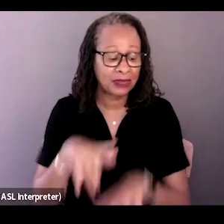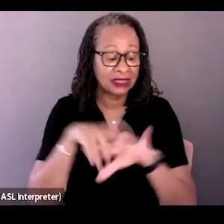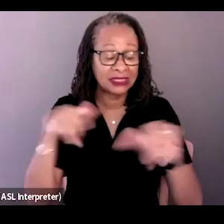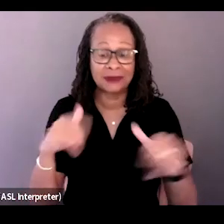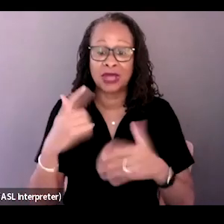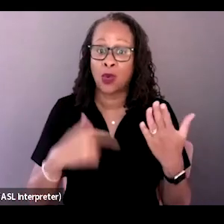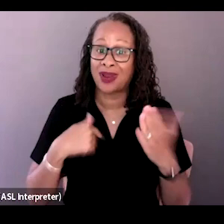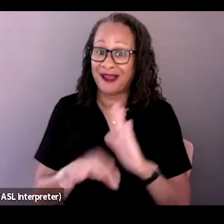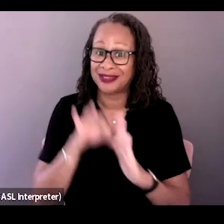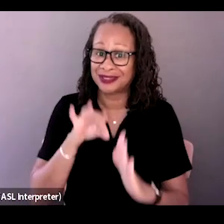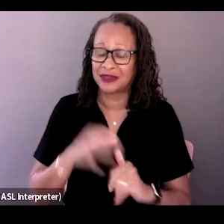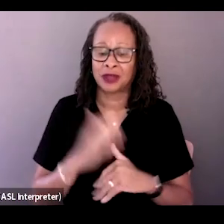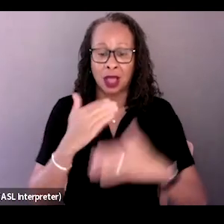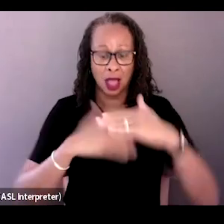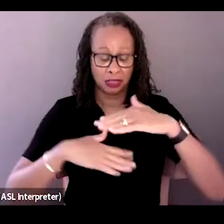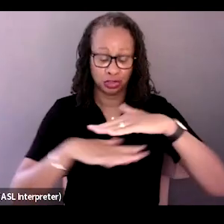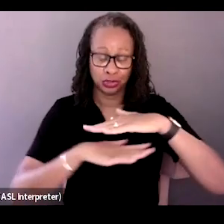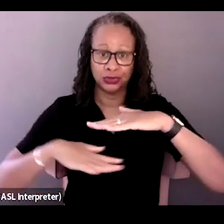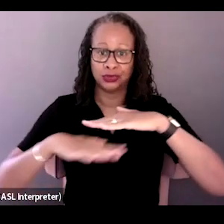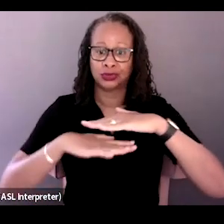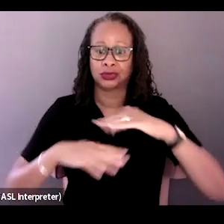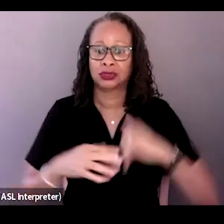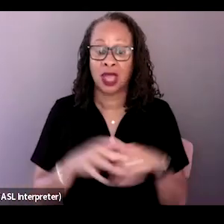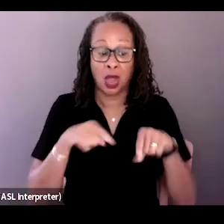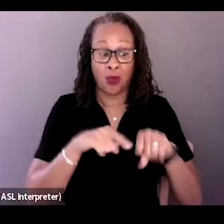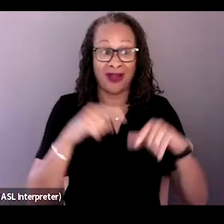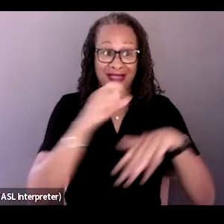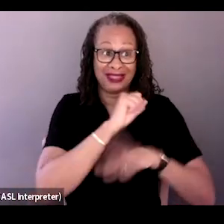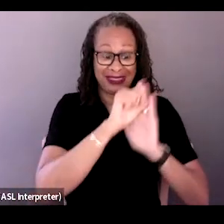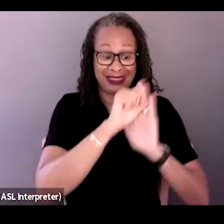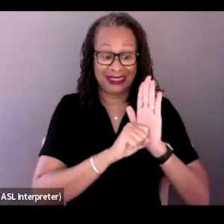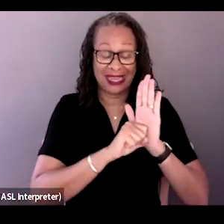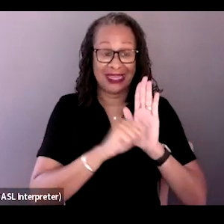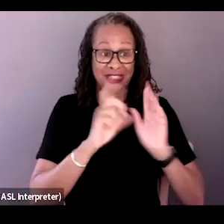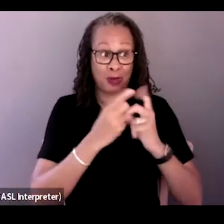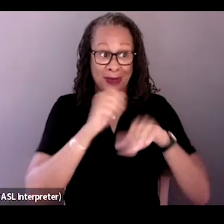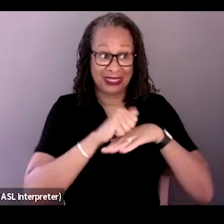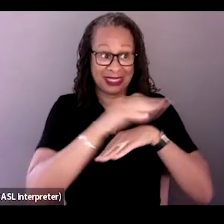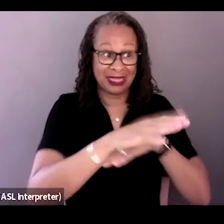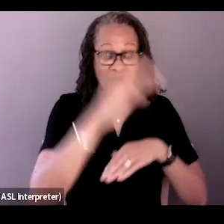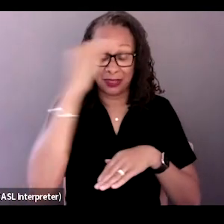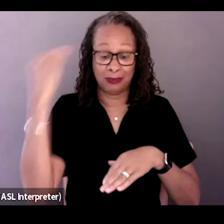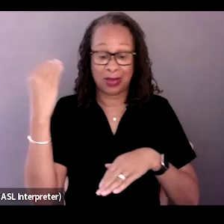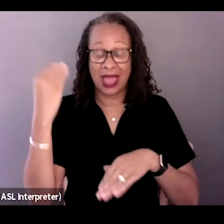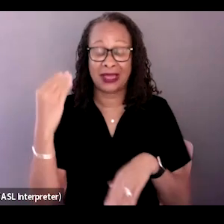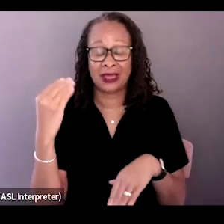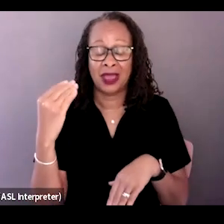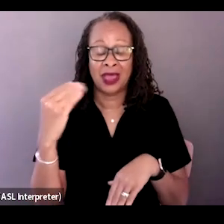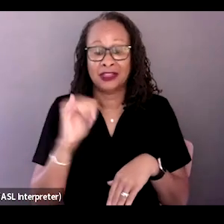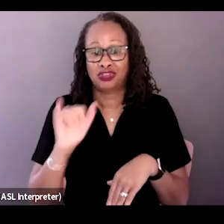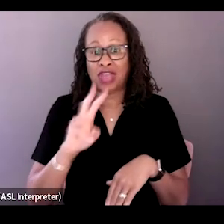what I discovered is underneath, while the State Department would send out the Black Jazz Ambassador to whitewash sort of what was going on back